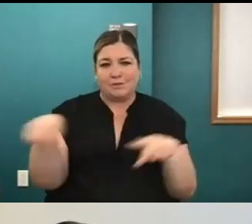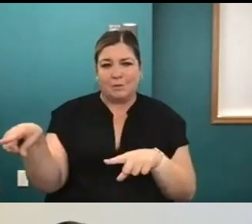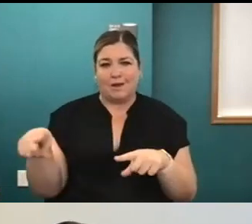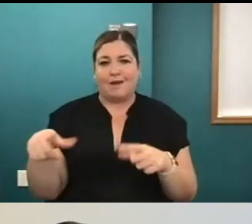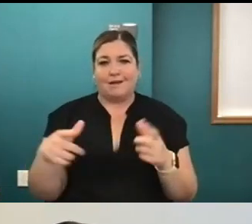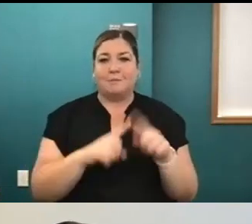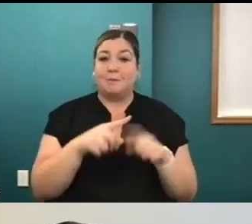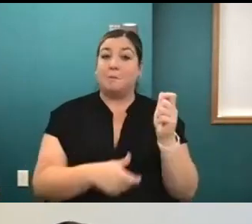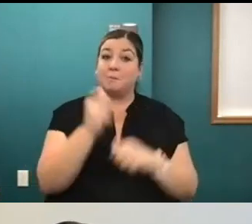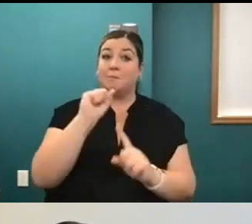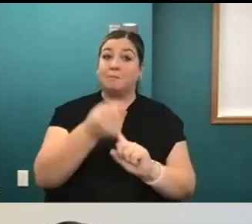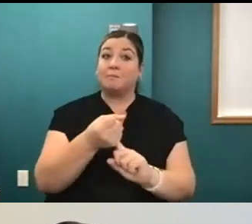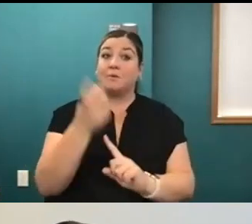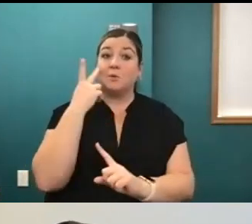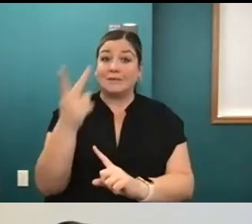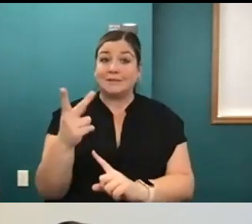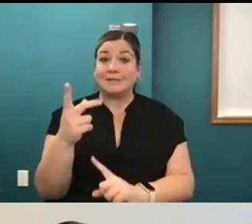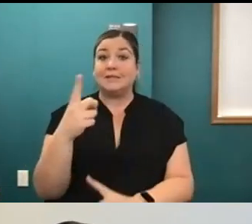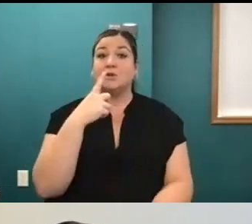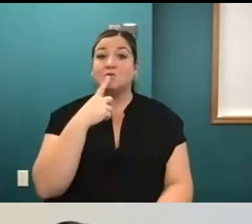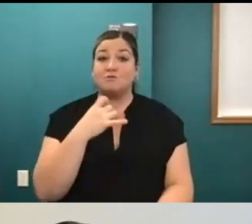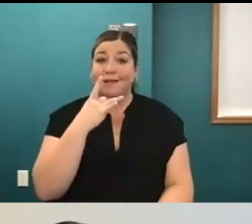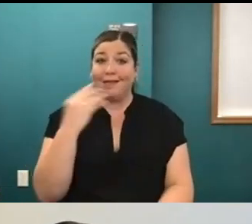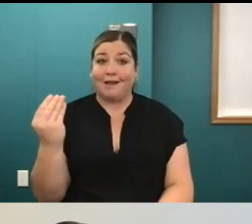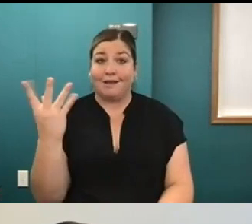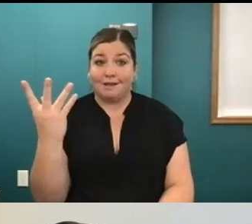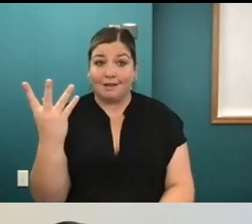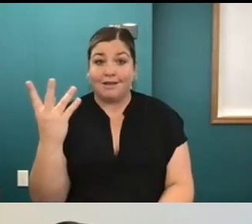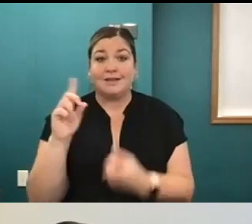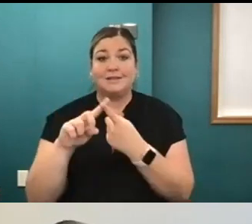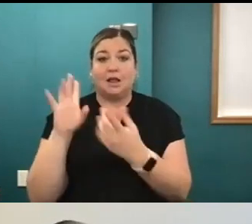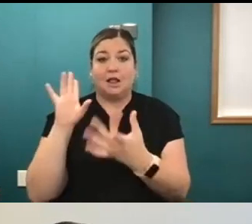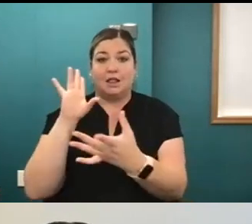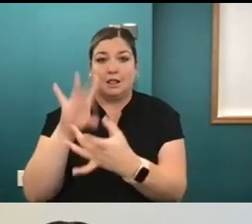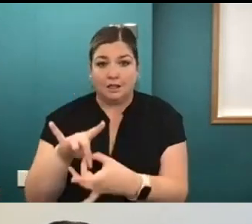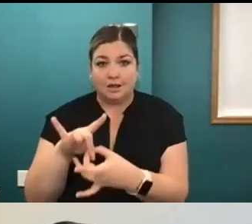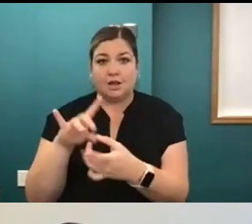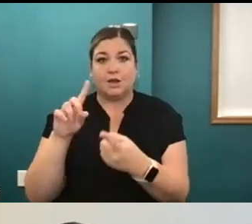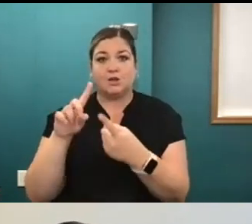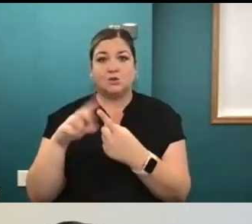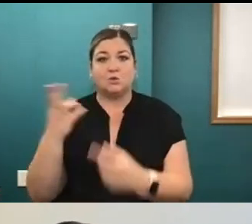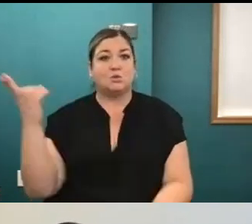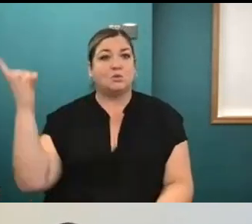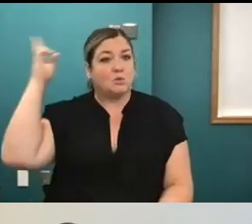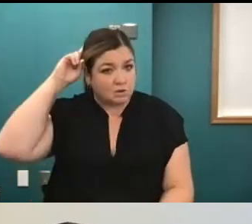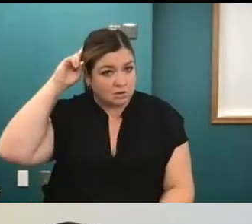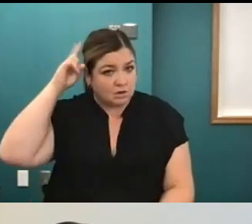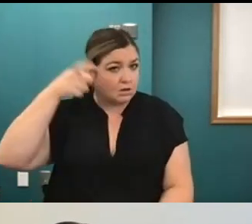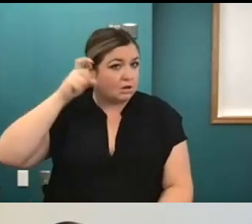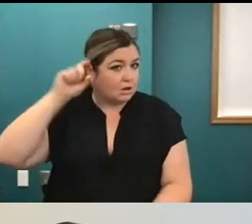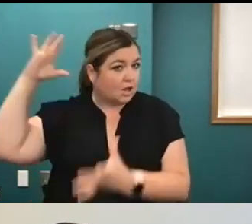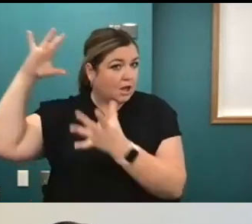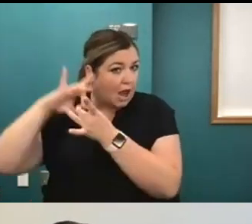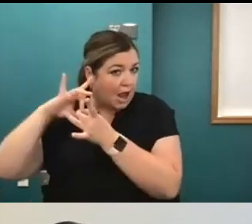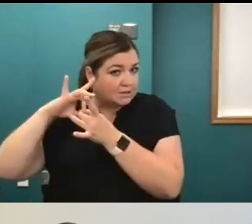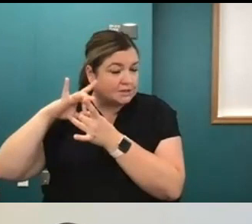most cases, you are seeing that red light occur until it's connected to the internal on the head. And then you'll get your sort of indicator